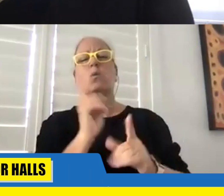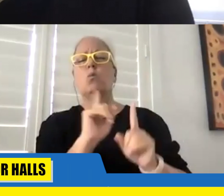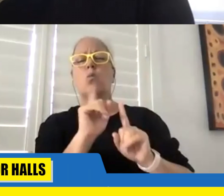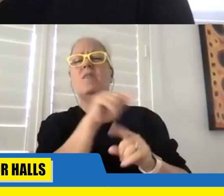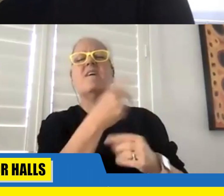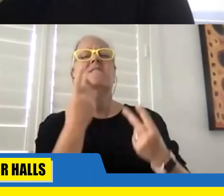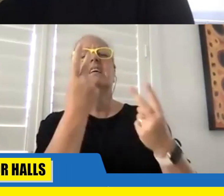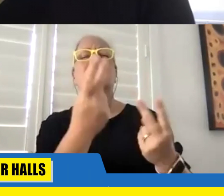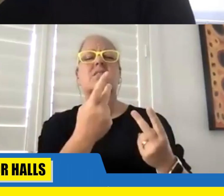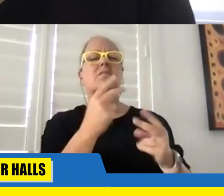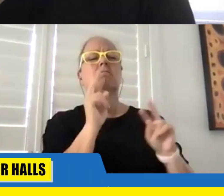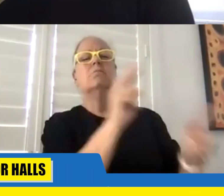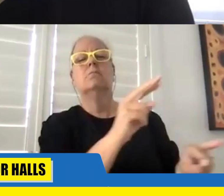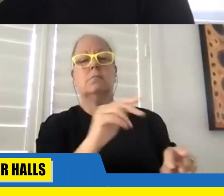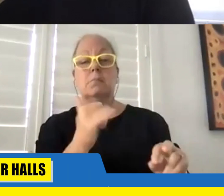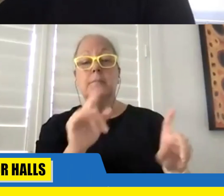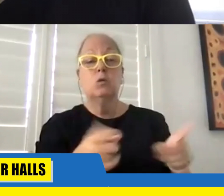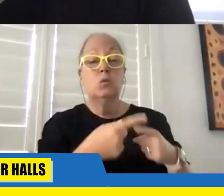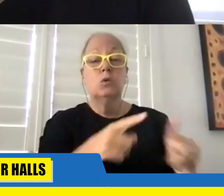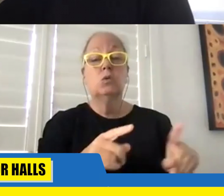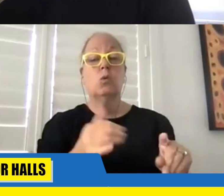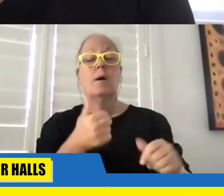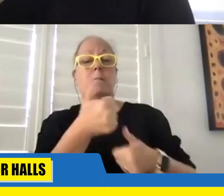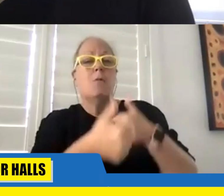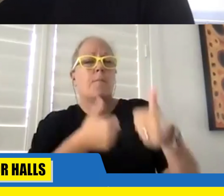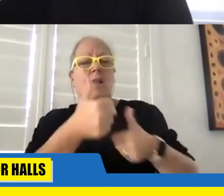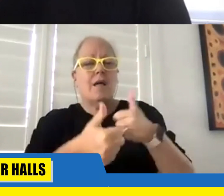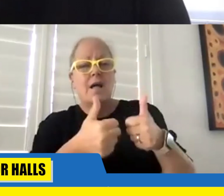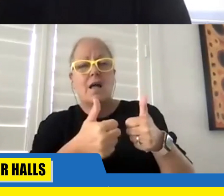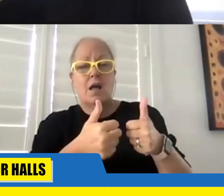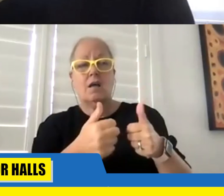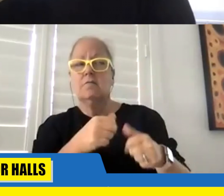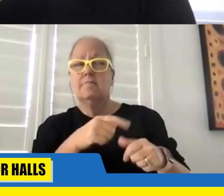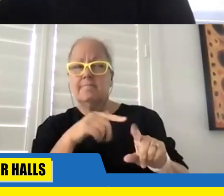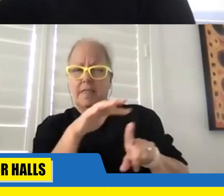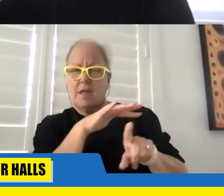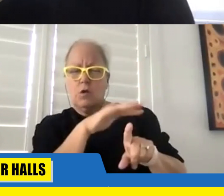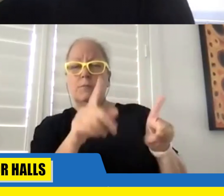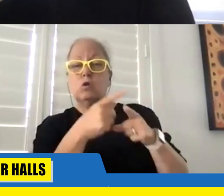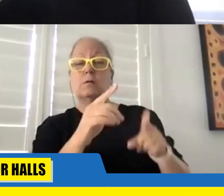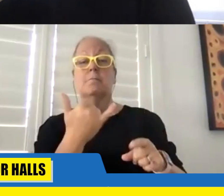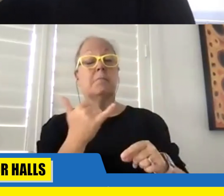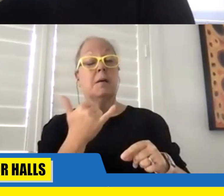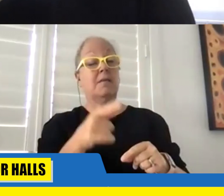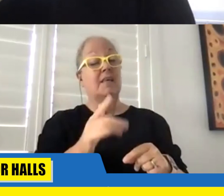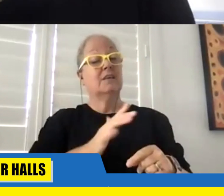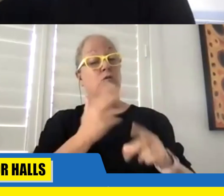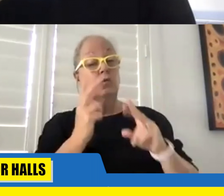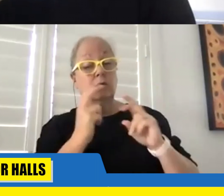music, the sort of more popular genres of music might be a good thing to explore for families.